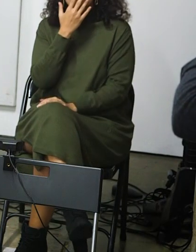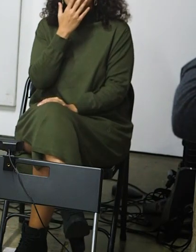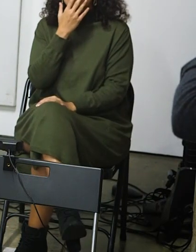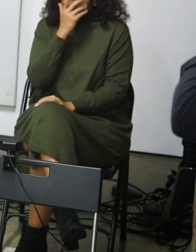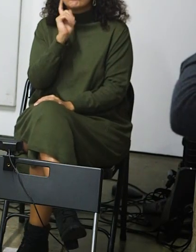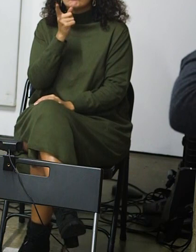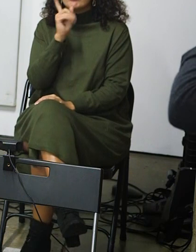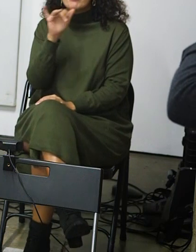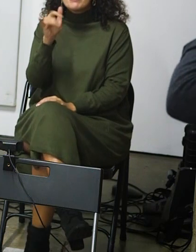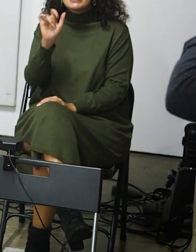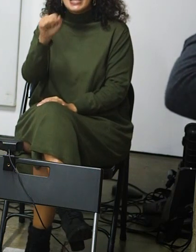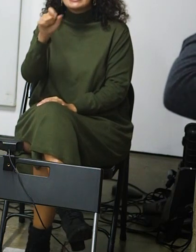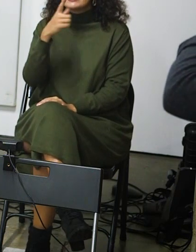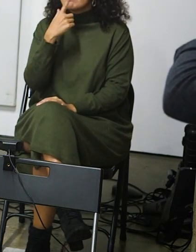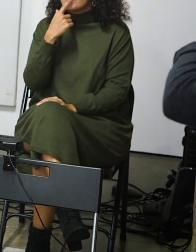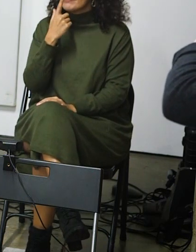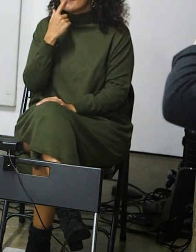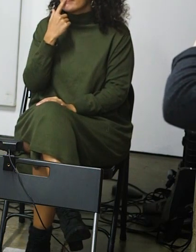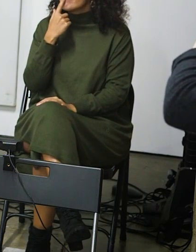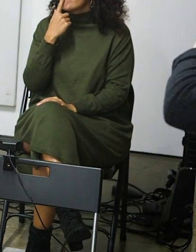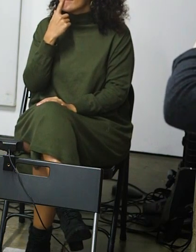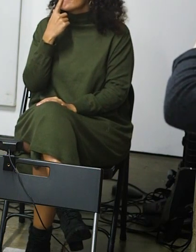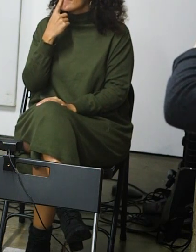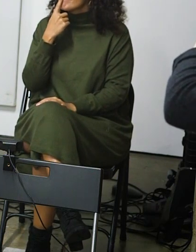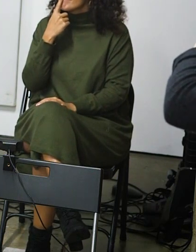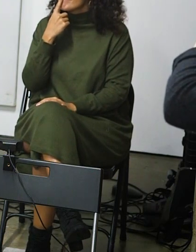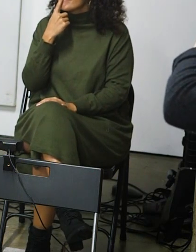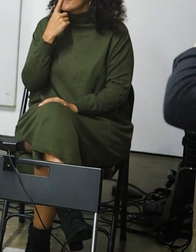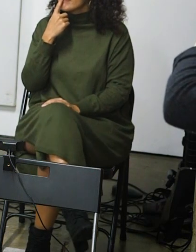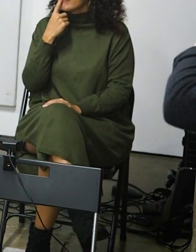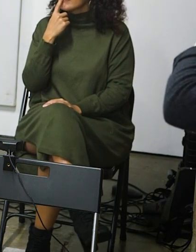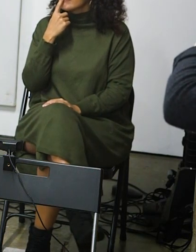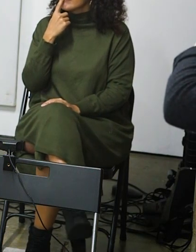I'd maybe just add that.